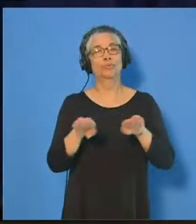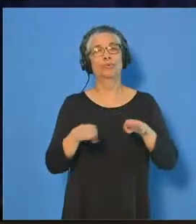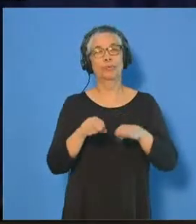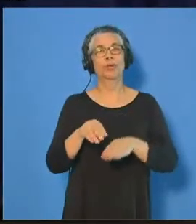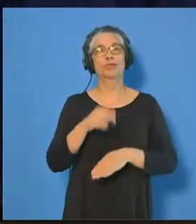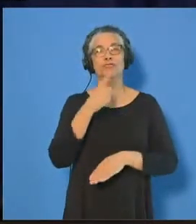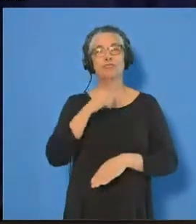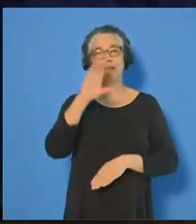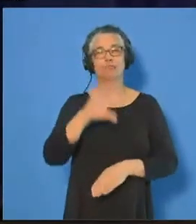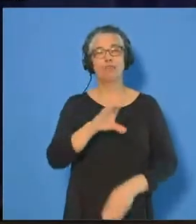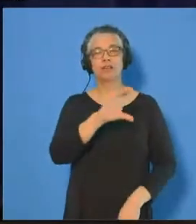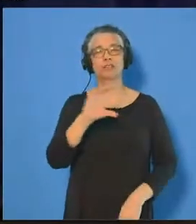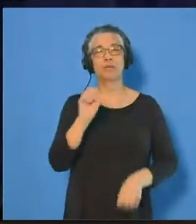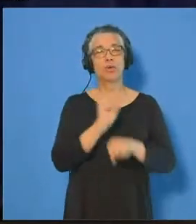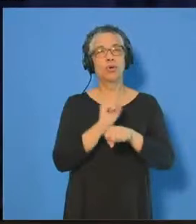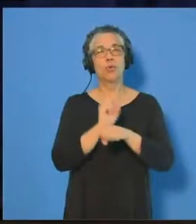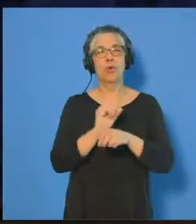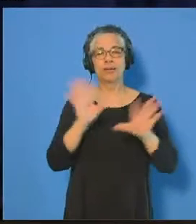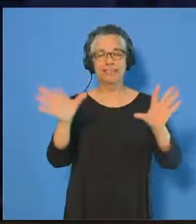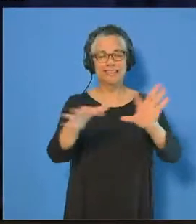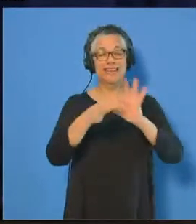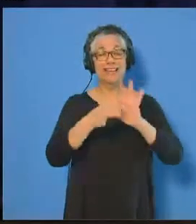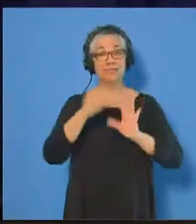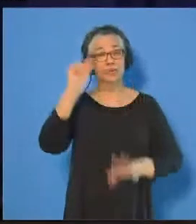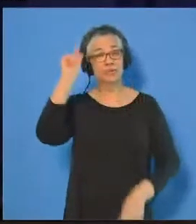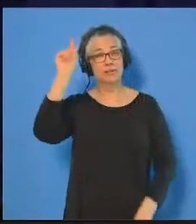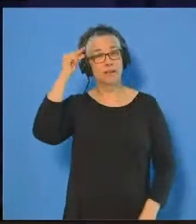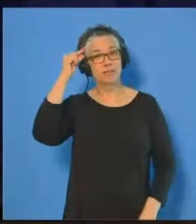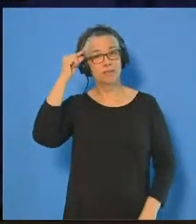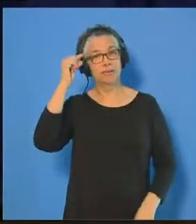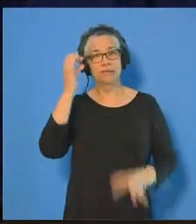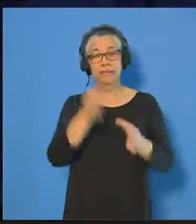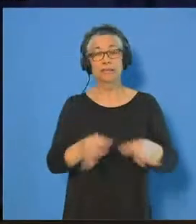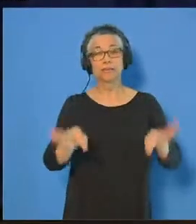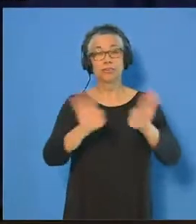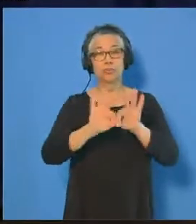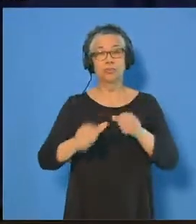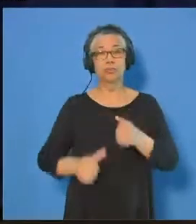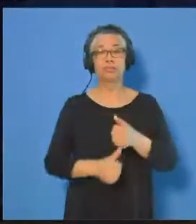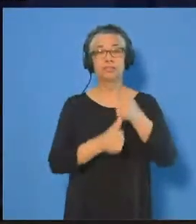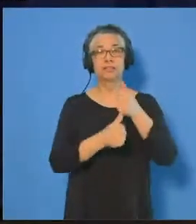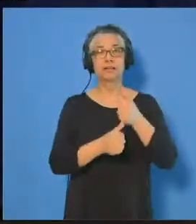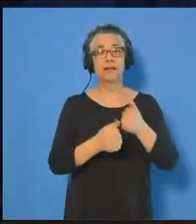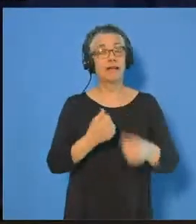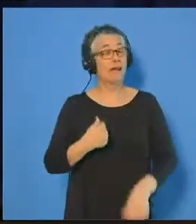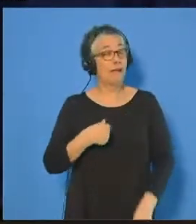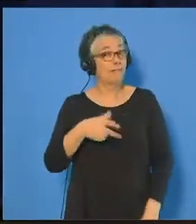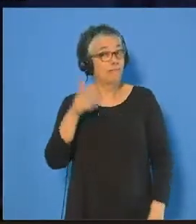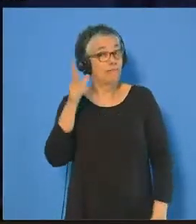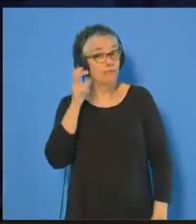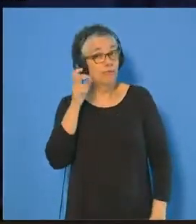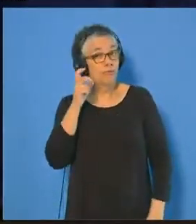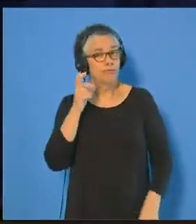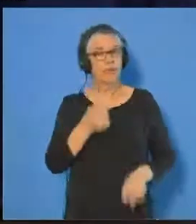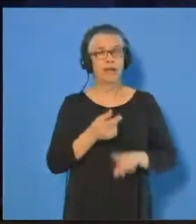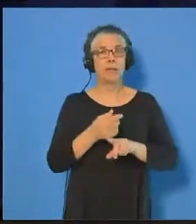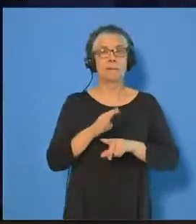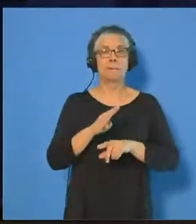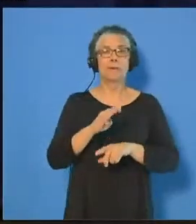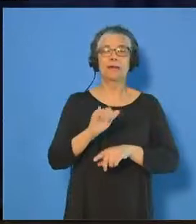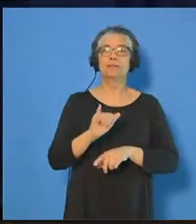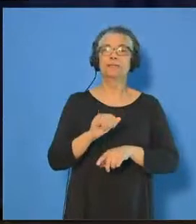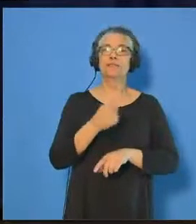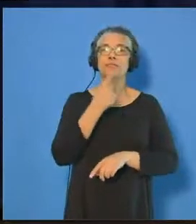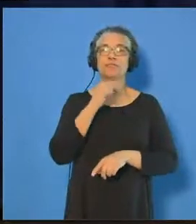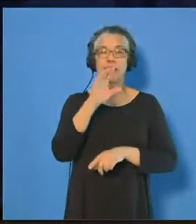who have been working in partnership with the government to provide valuable assistance. I was informed by the Red Cross